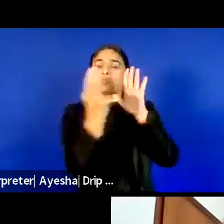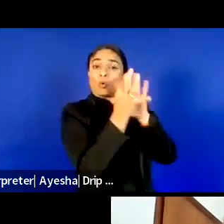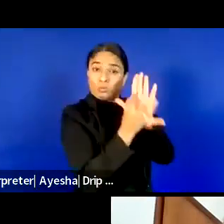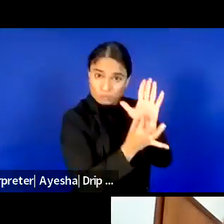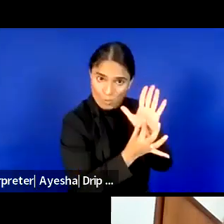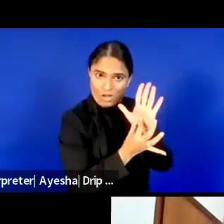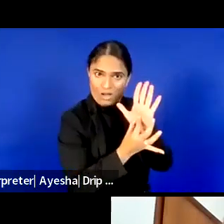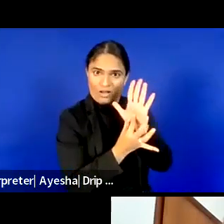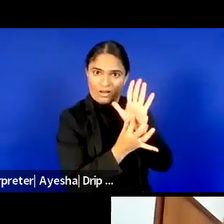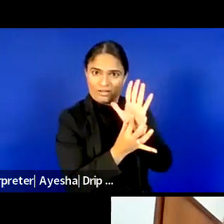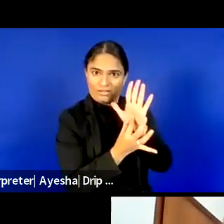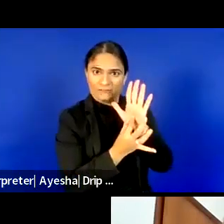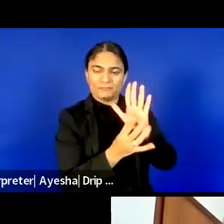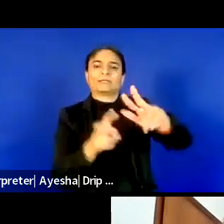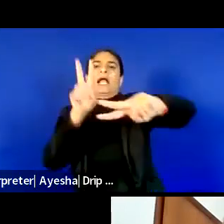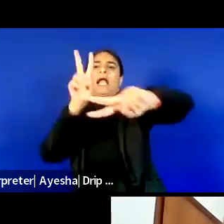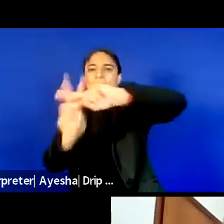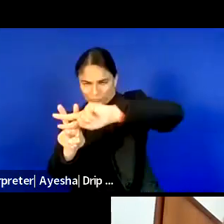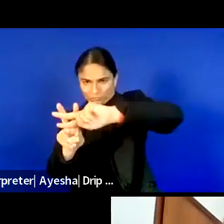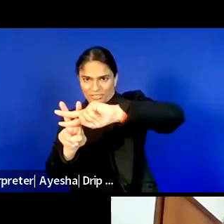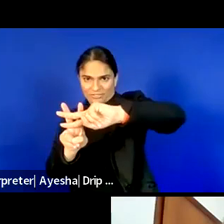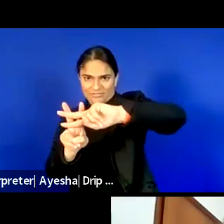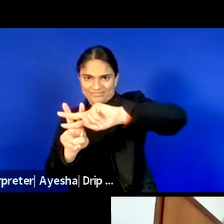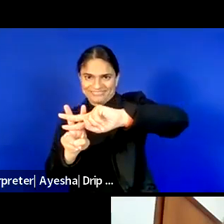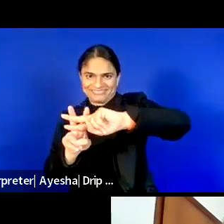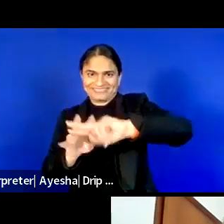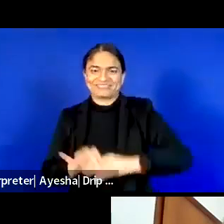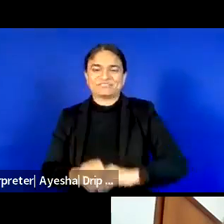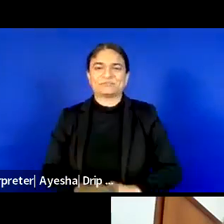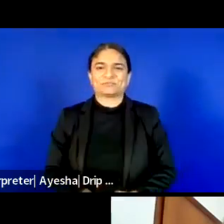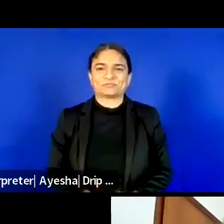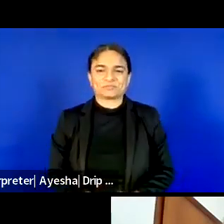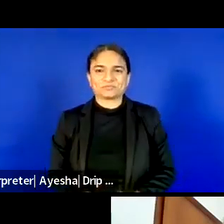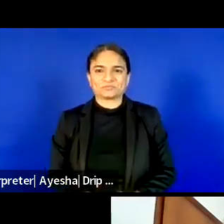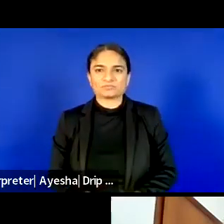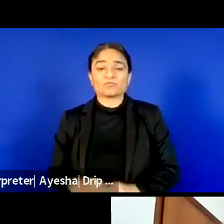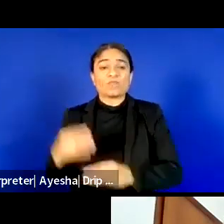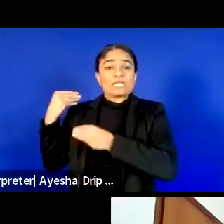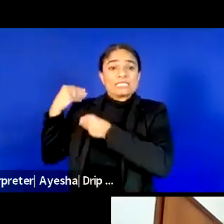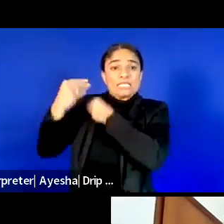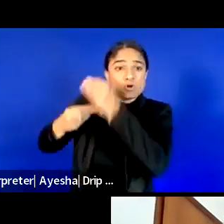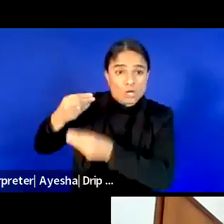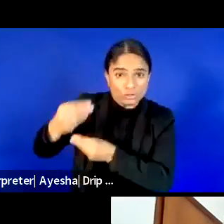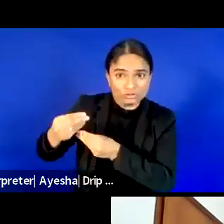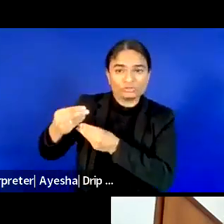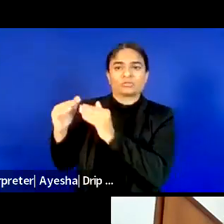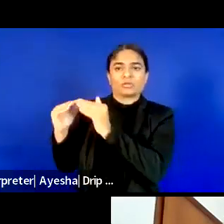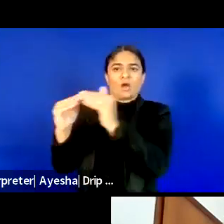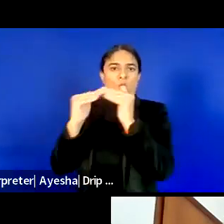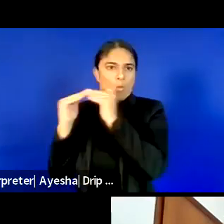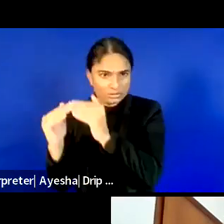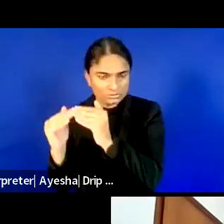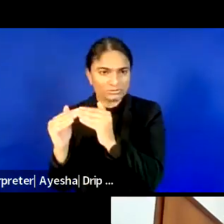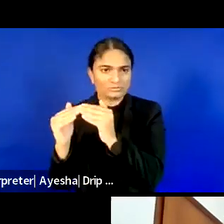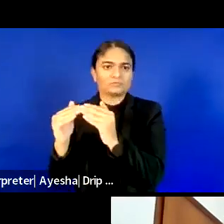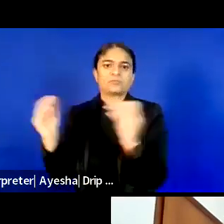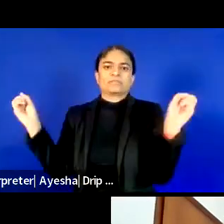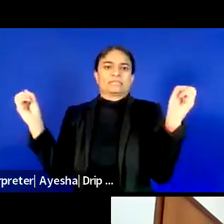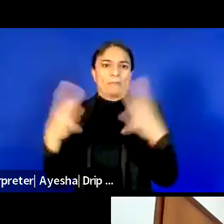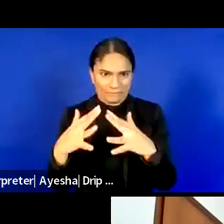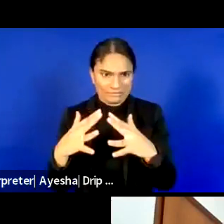to connect this conversation to the larger global conversations that are happening this week in New York and